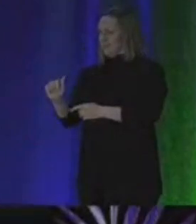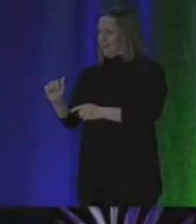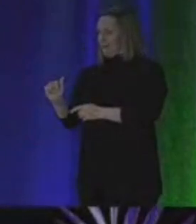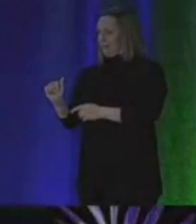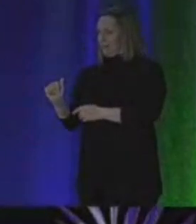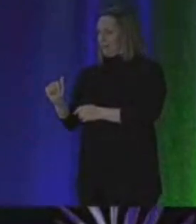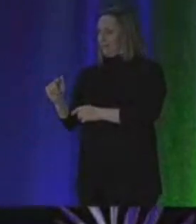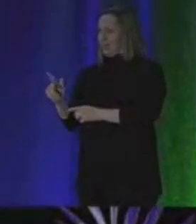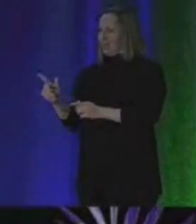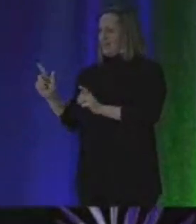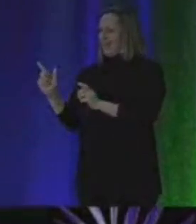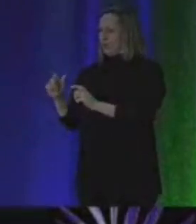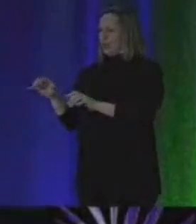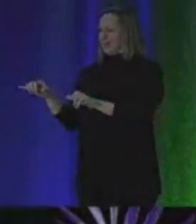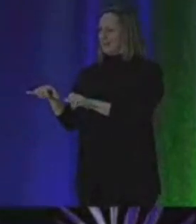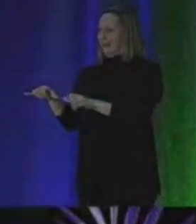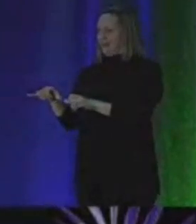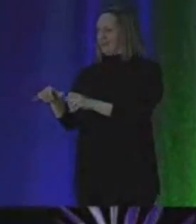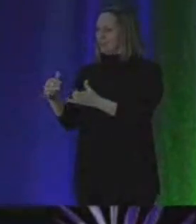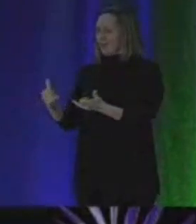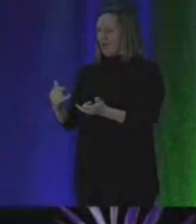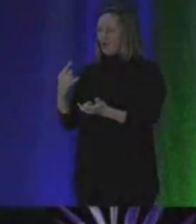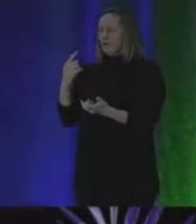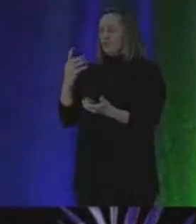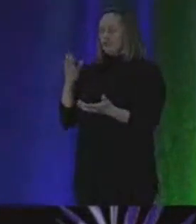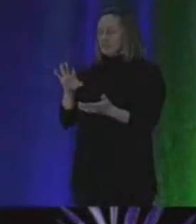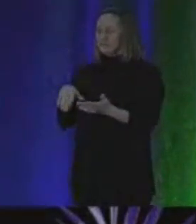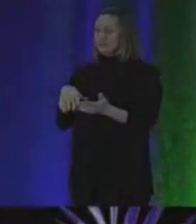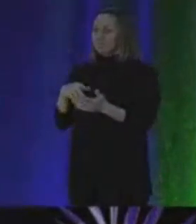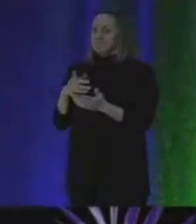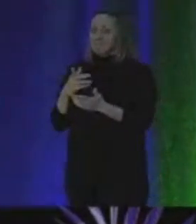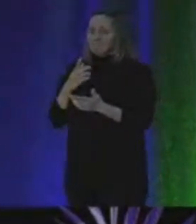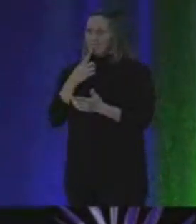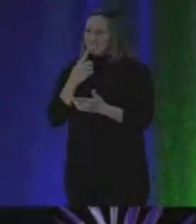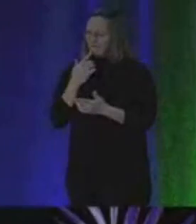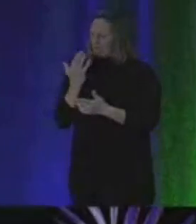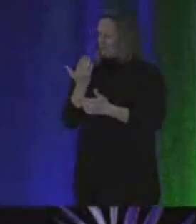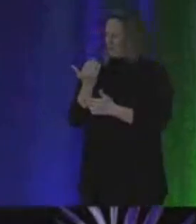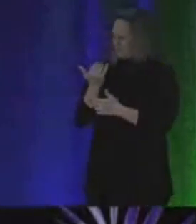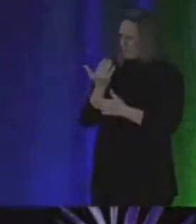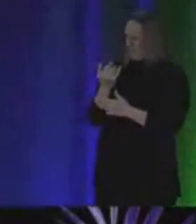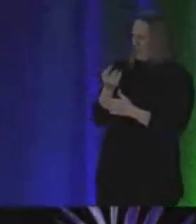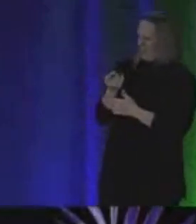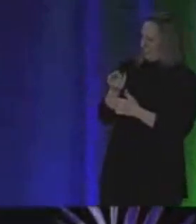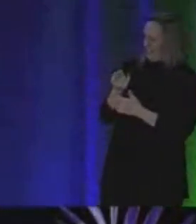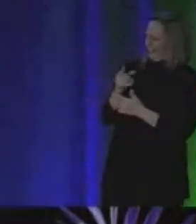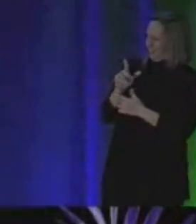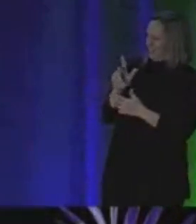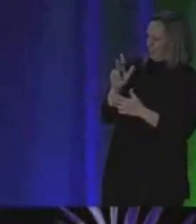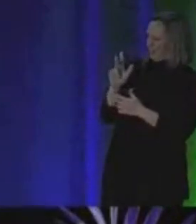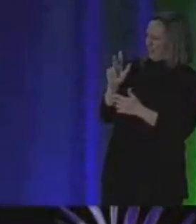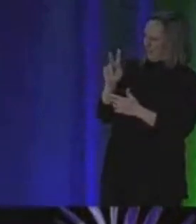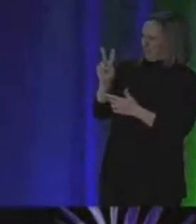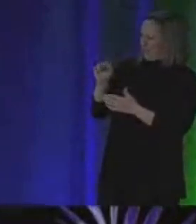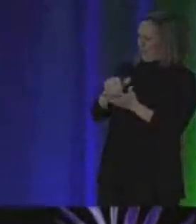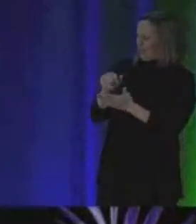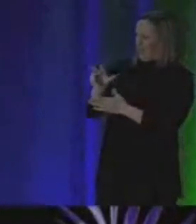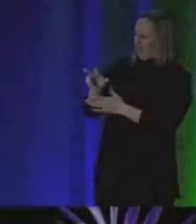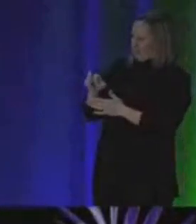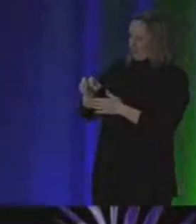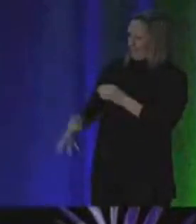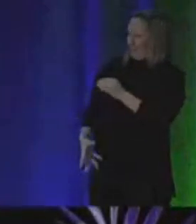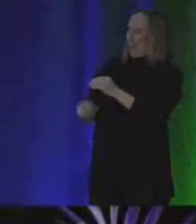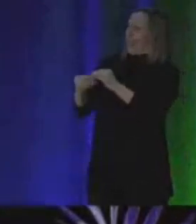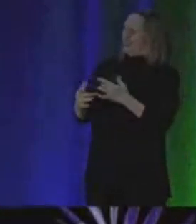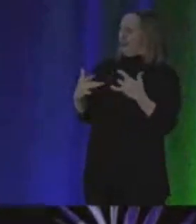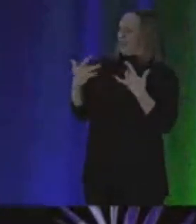size. So now you can say to yourself, why there's 2,300 extra event